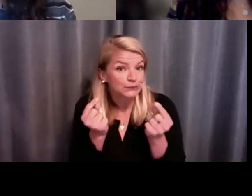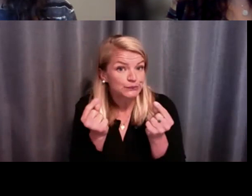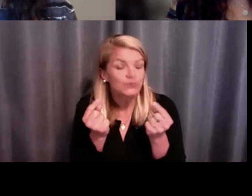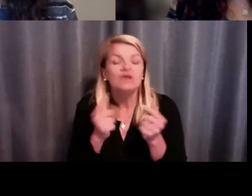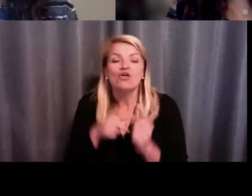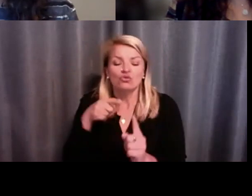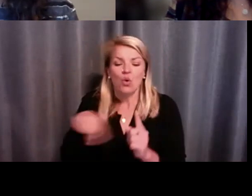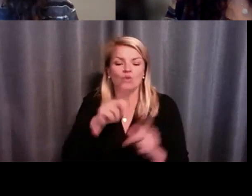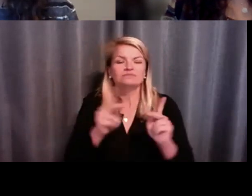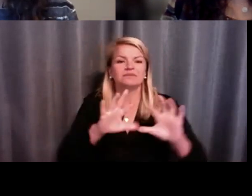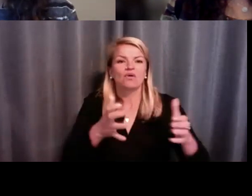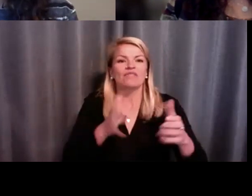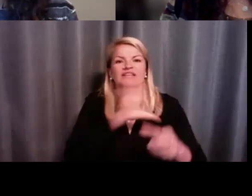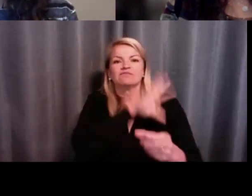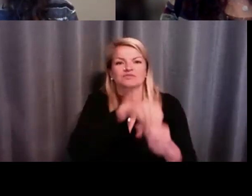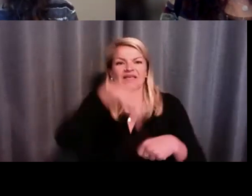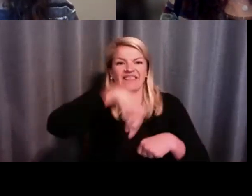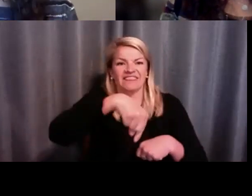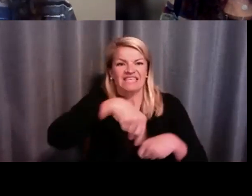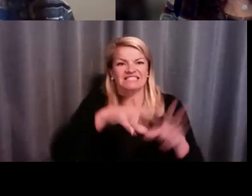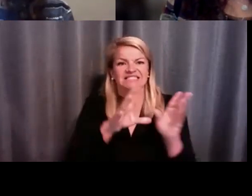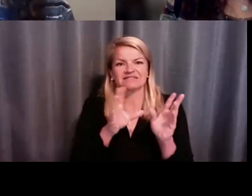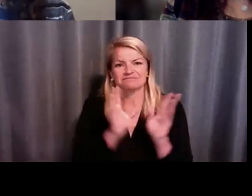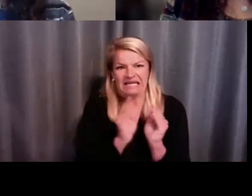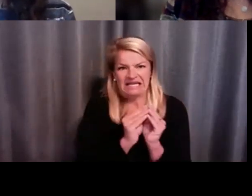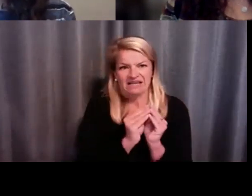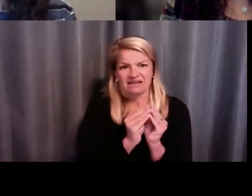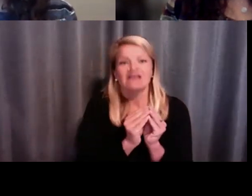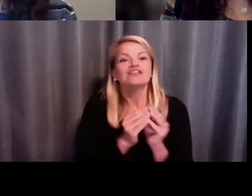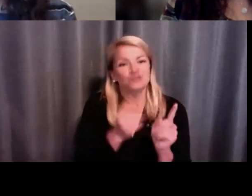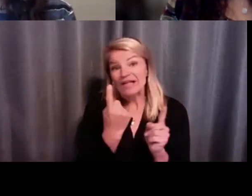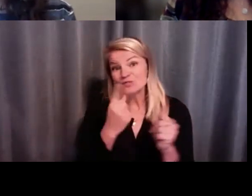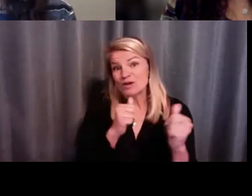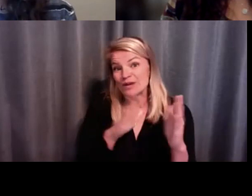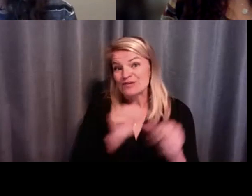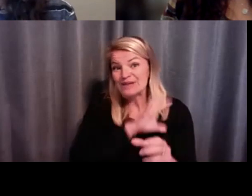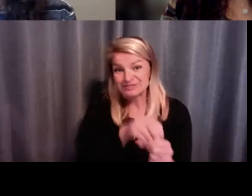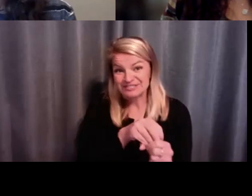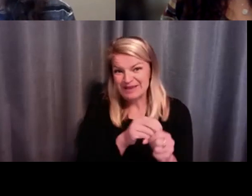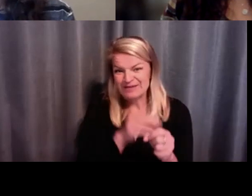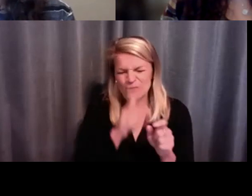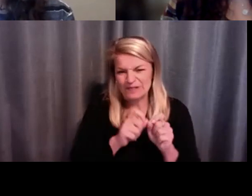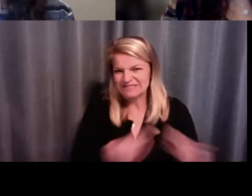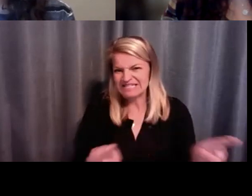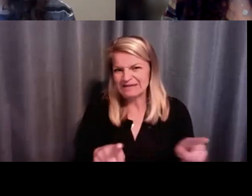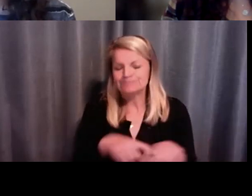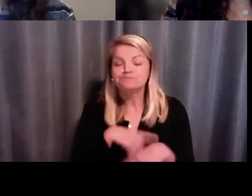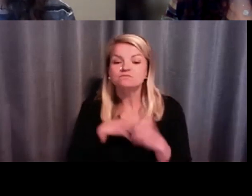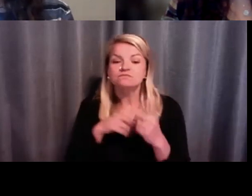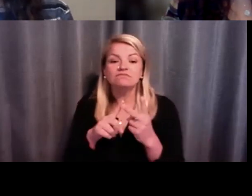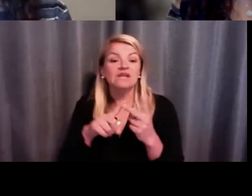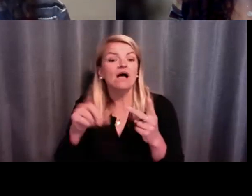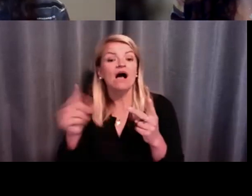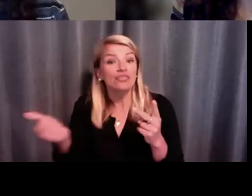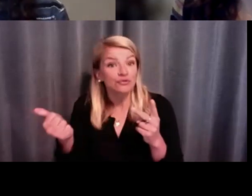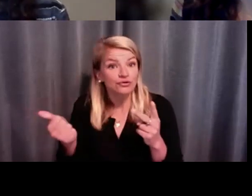who has been participating in this side event. So this is one of the way to participate. The other way to participate is, please go